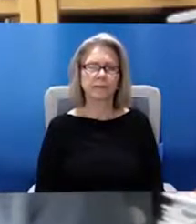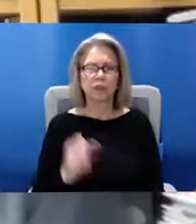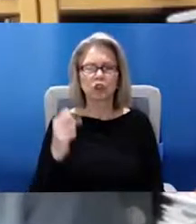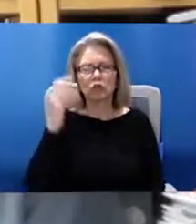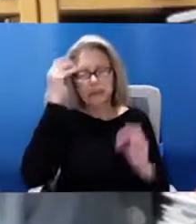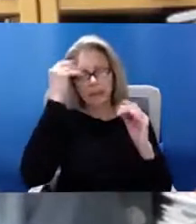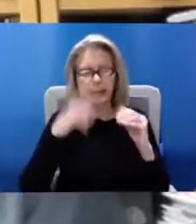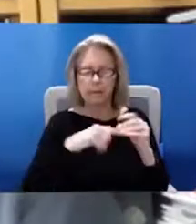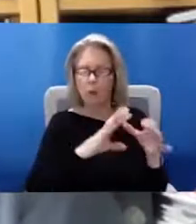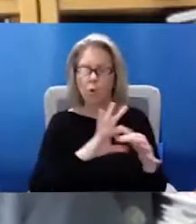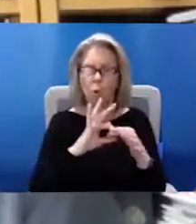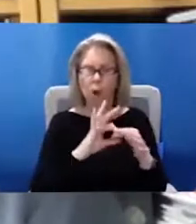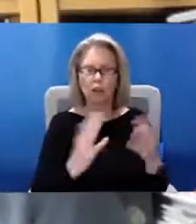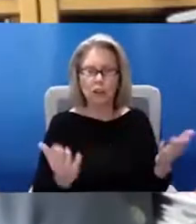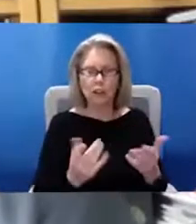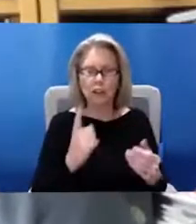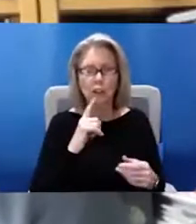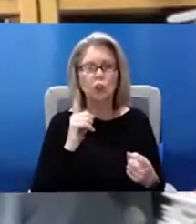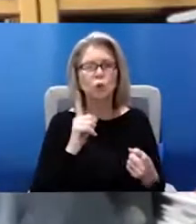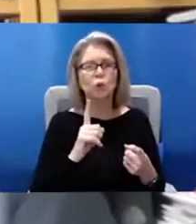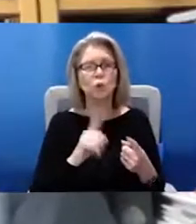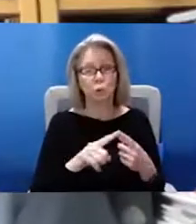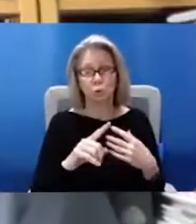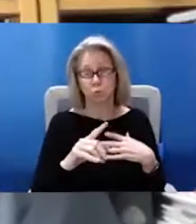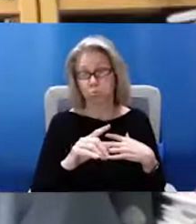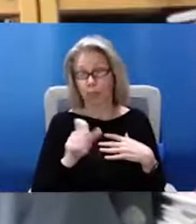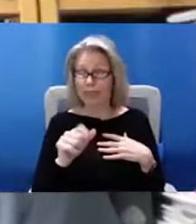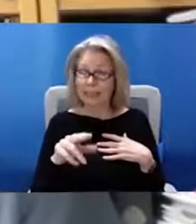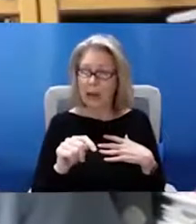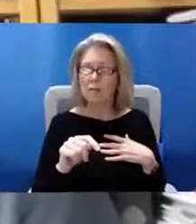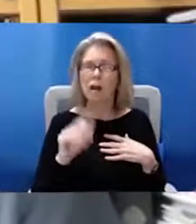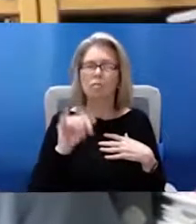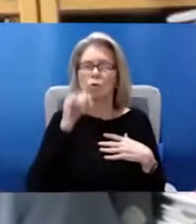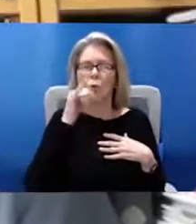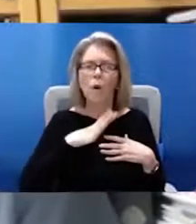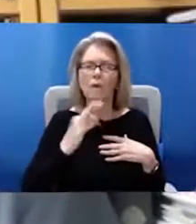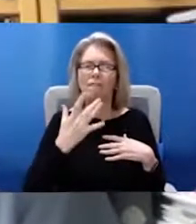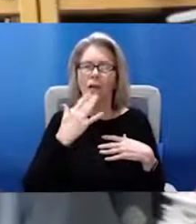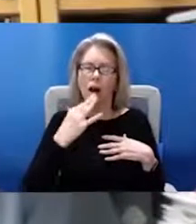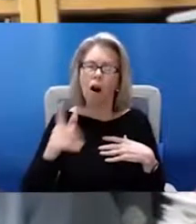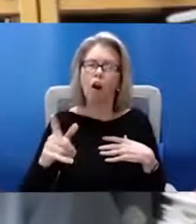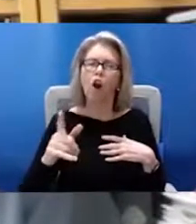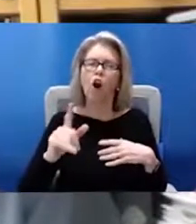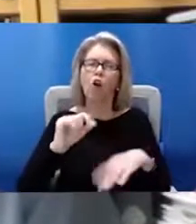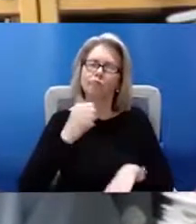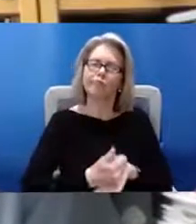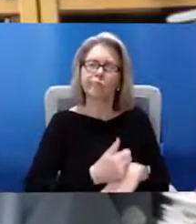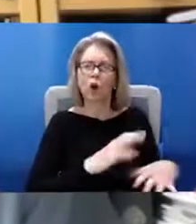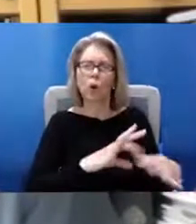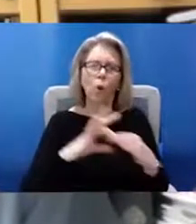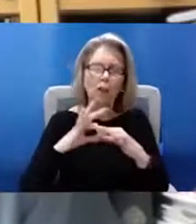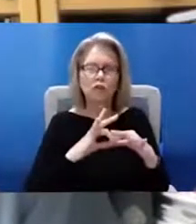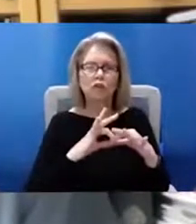so she says, she's thinking about coalitions here. To the extent that women of color names a coalition, it is a